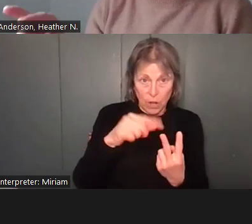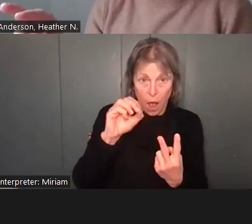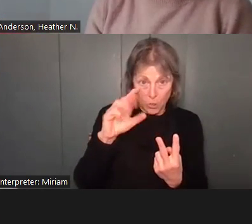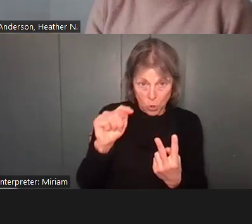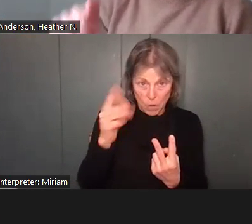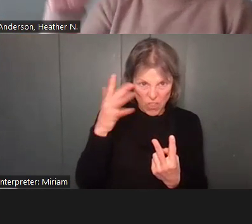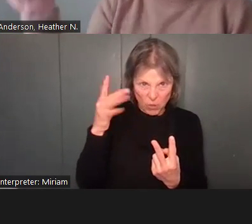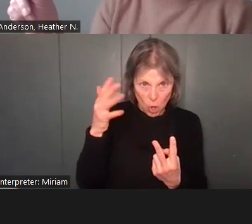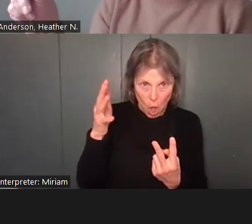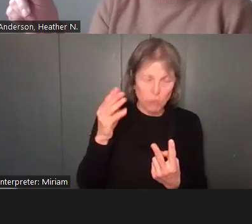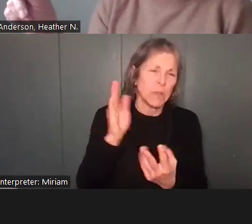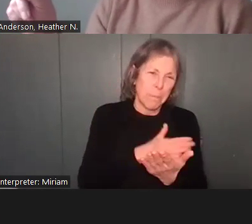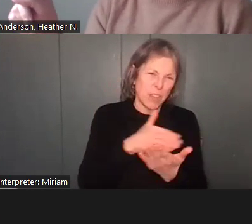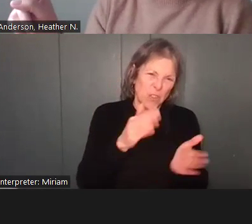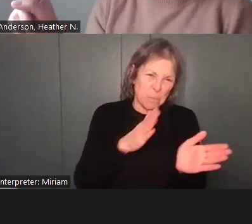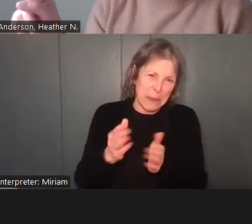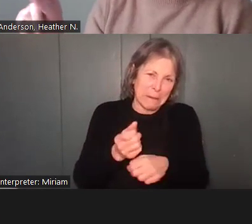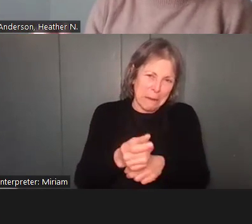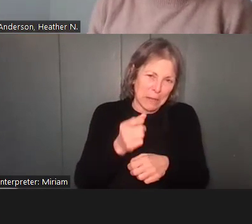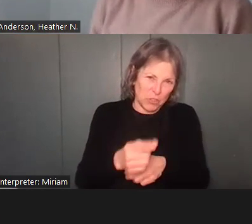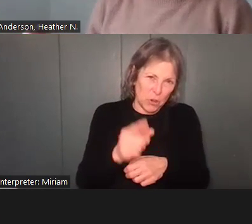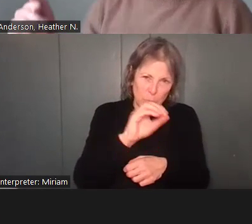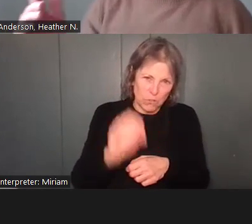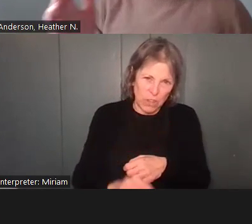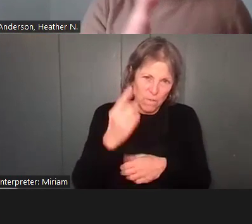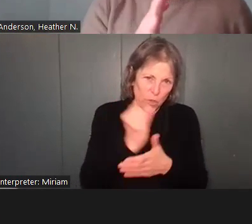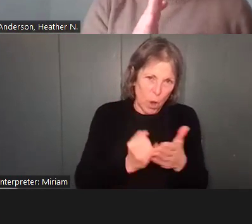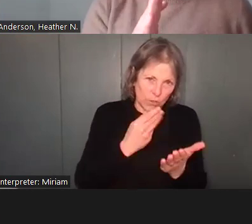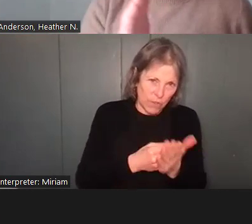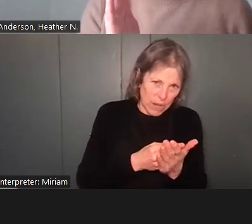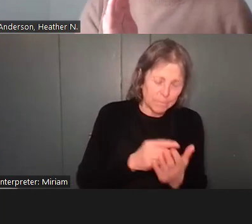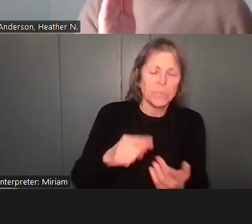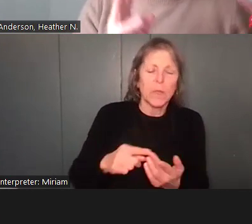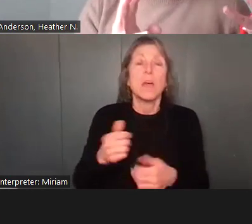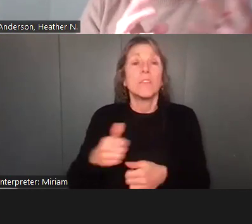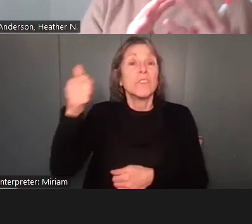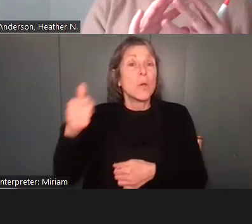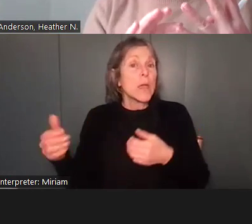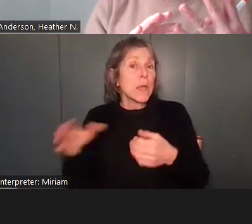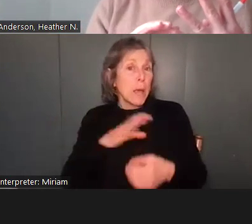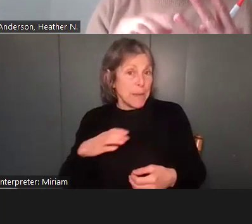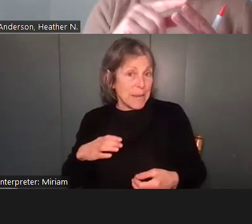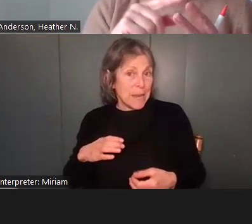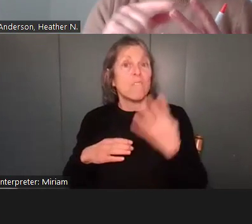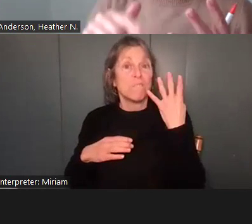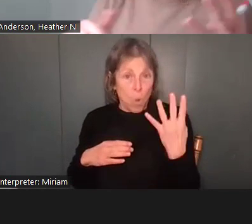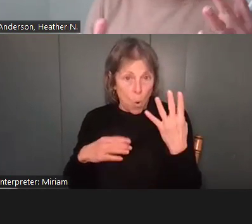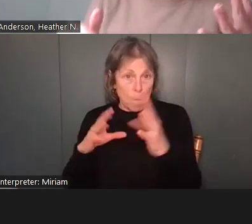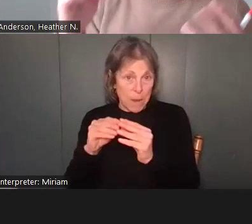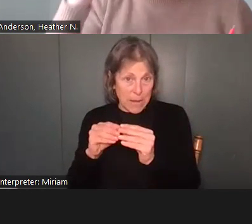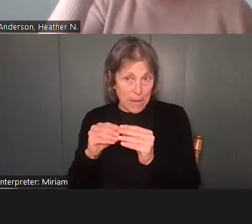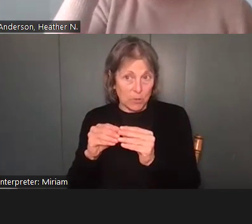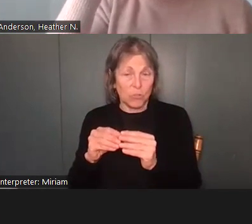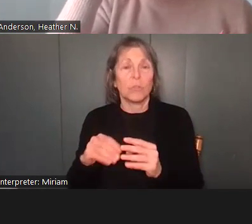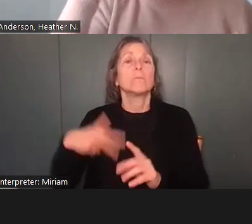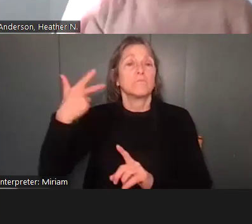really budget planning for next year's percent for the arts funding. And then the steering committee would be 4 meetings, 1 a